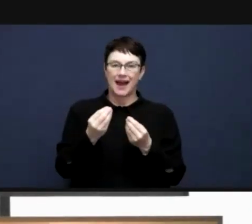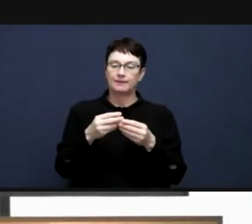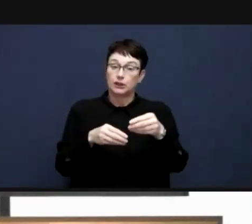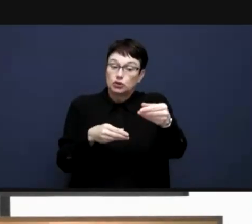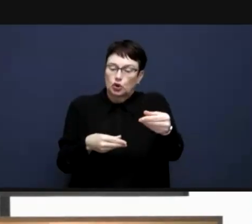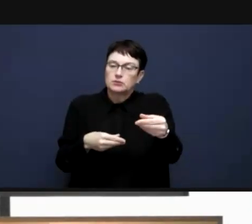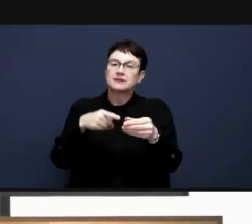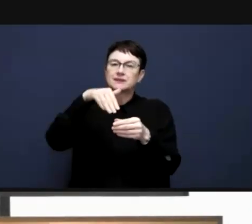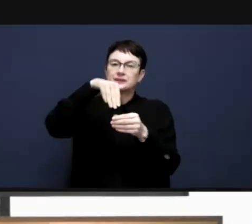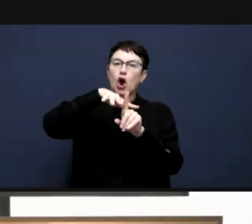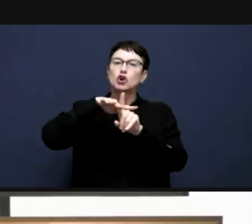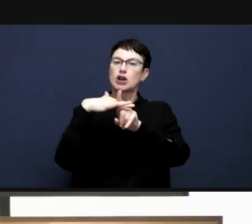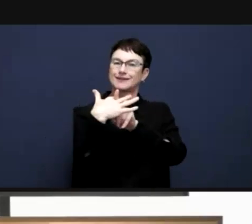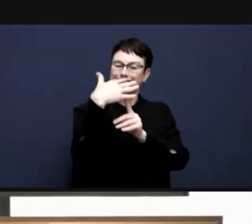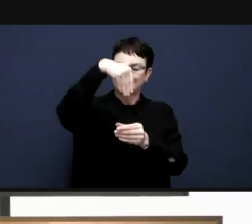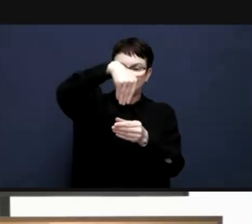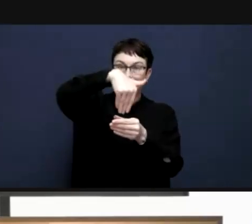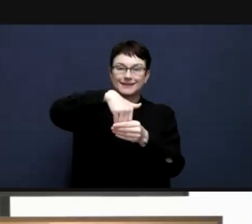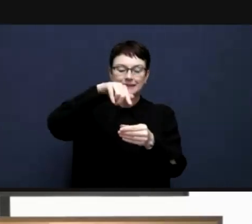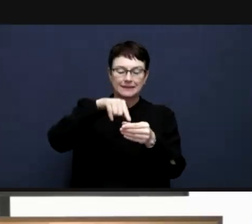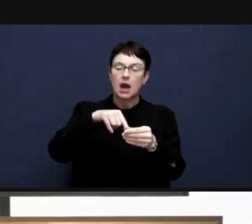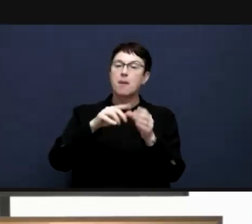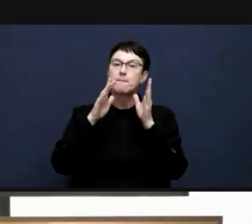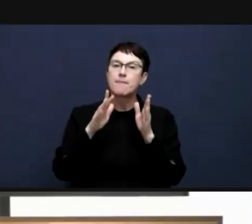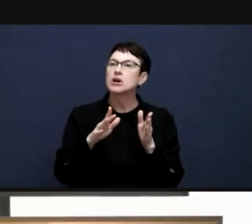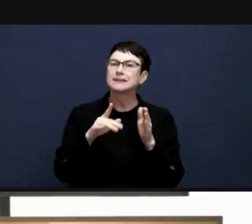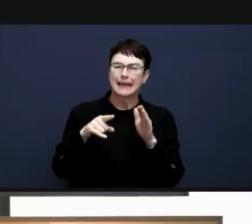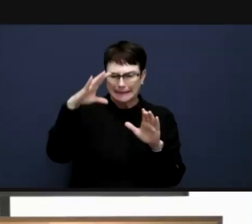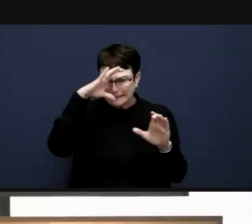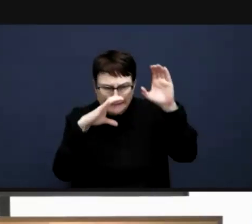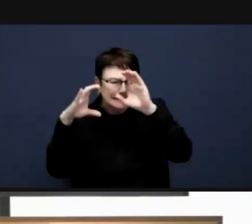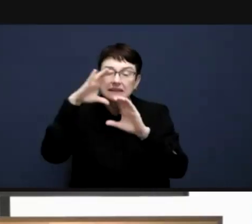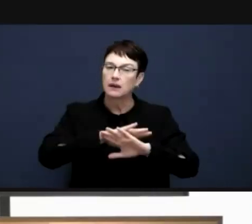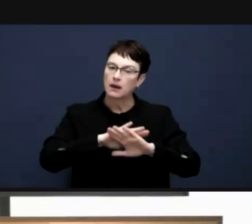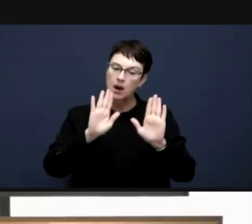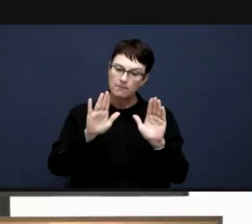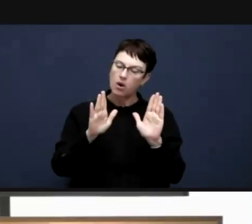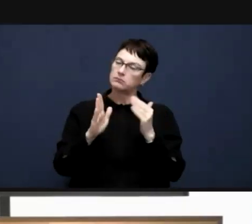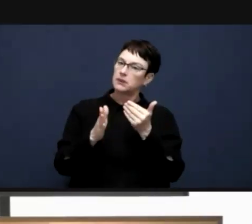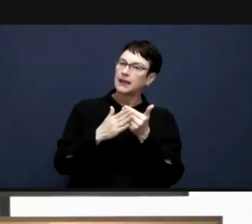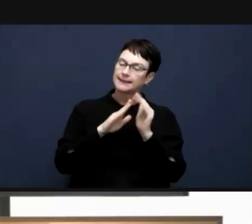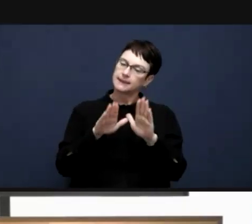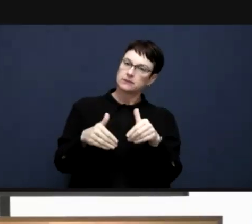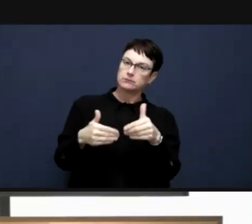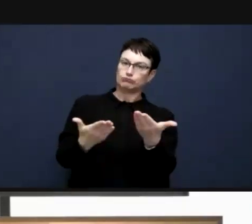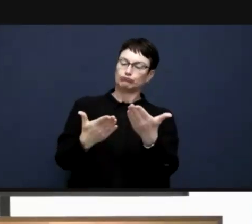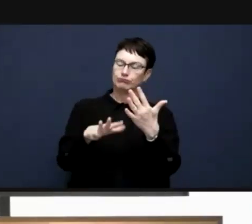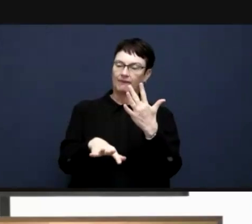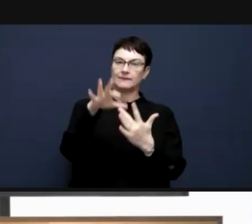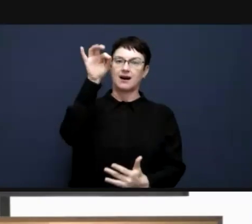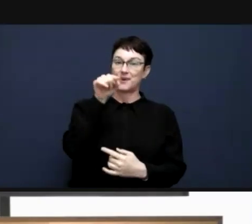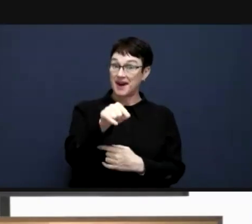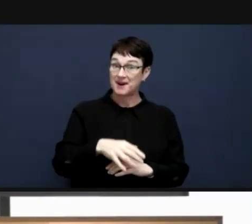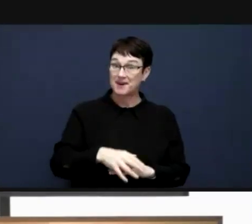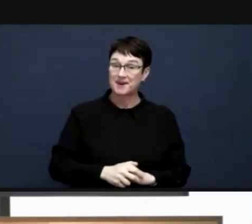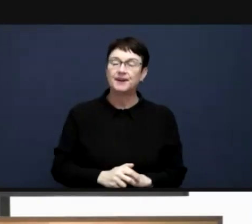to find, but it was also clear that this would also be needed to be provided in some conventional place. That